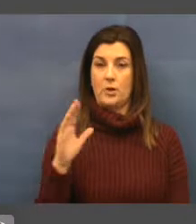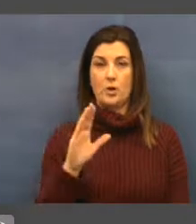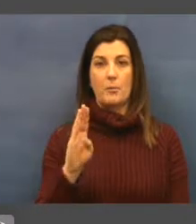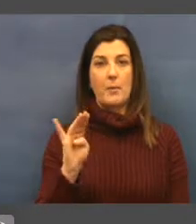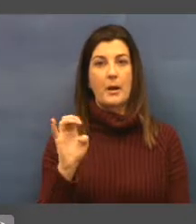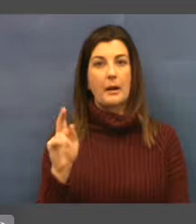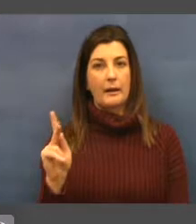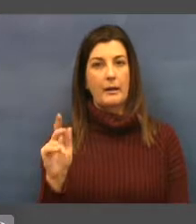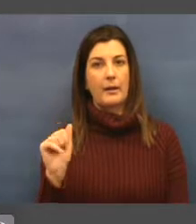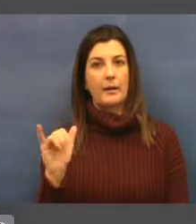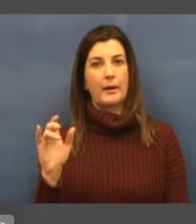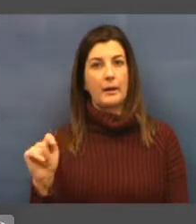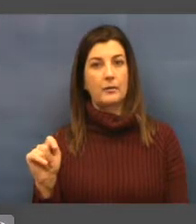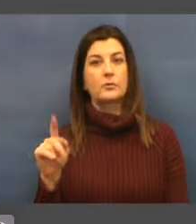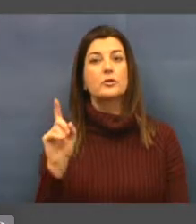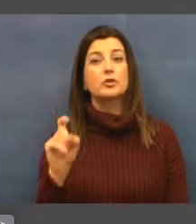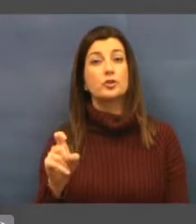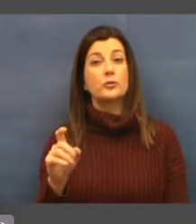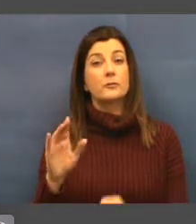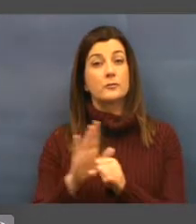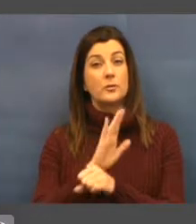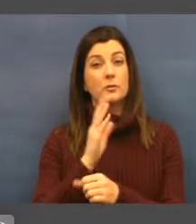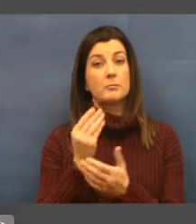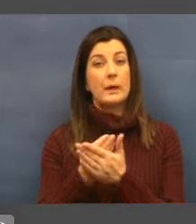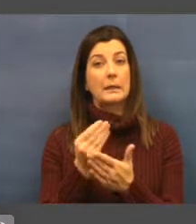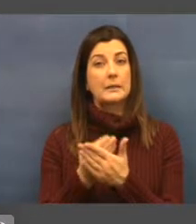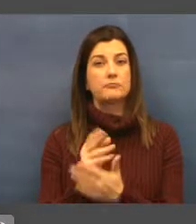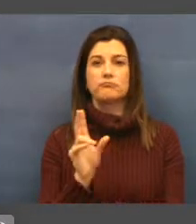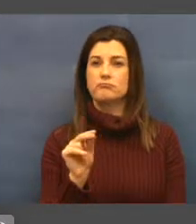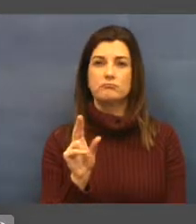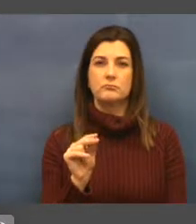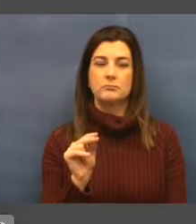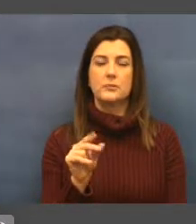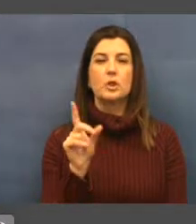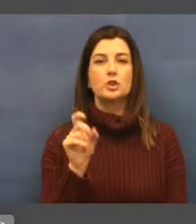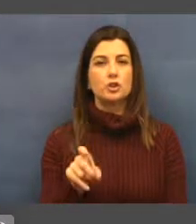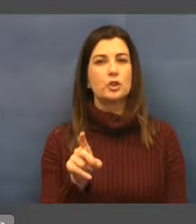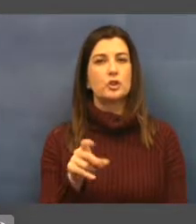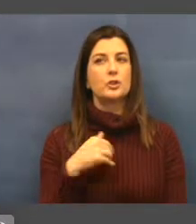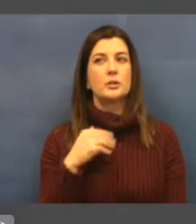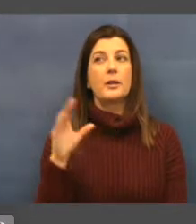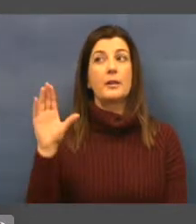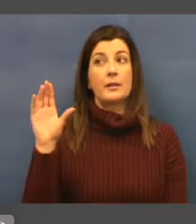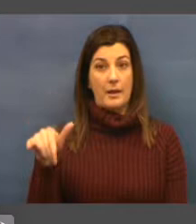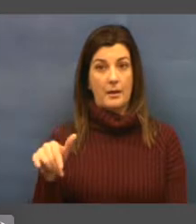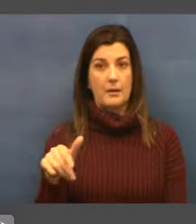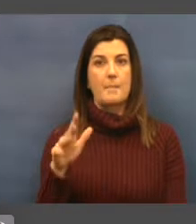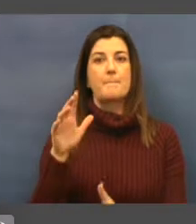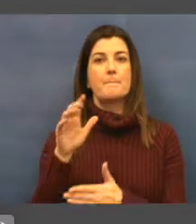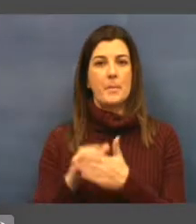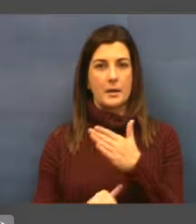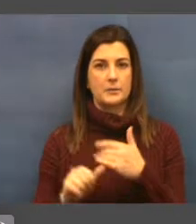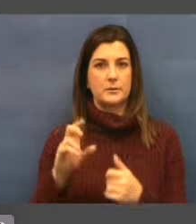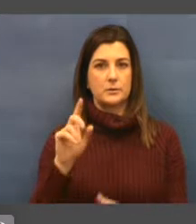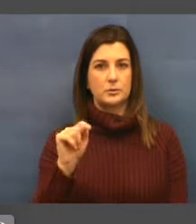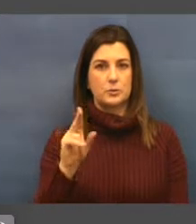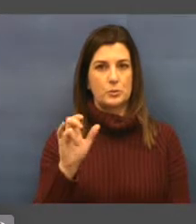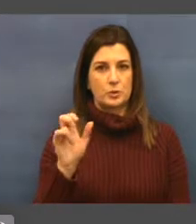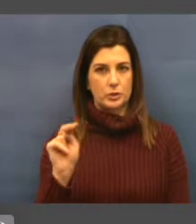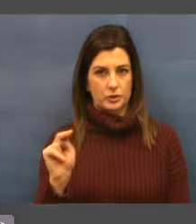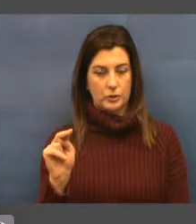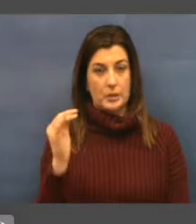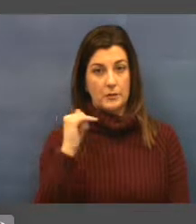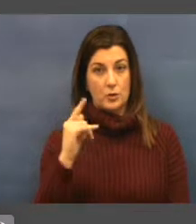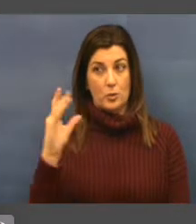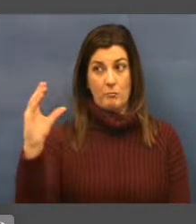you should not receive the full amount that you were assessed for. You should receive the amount that you were assessed for minus your tuition. So if you receive the